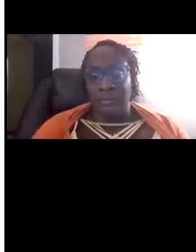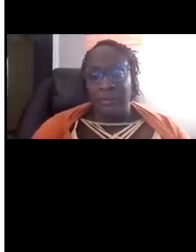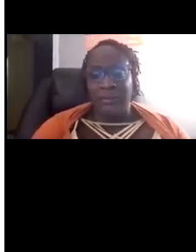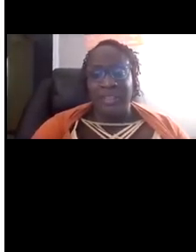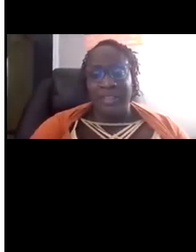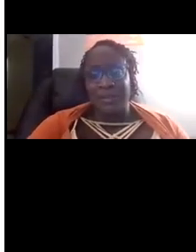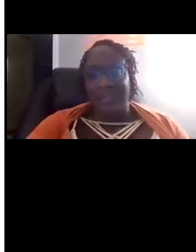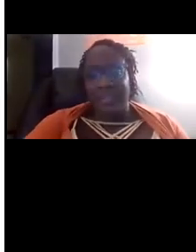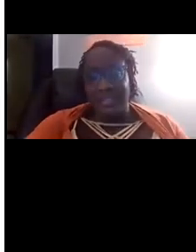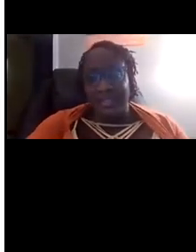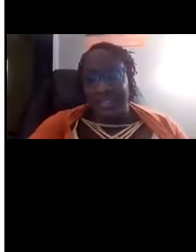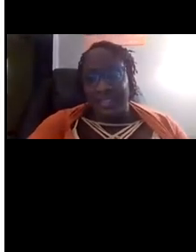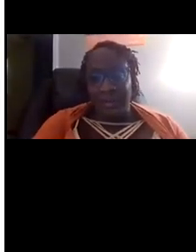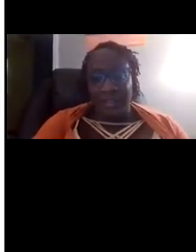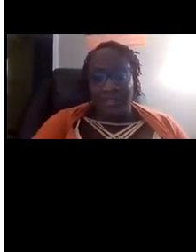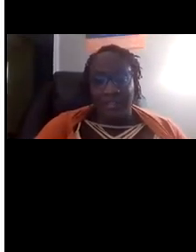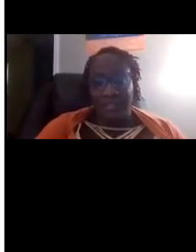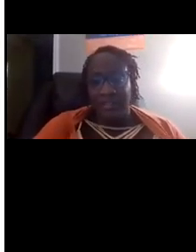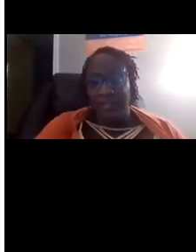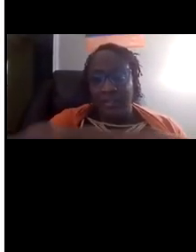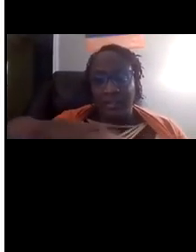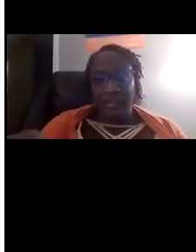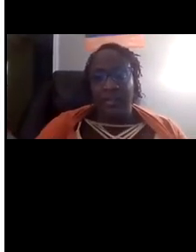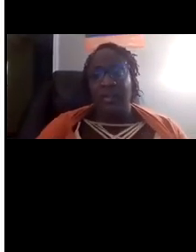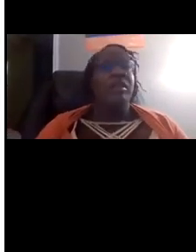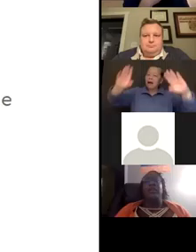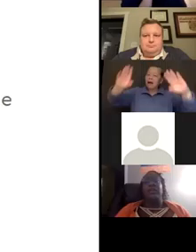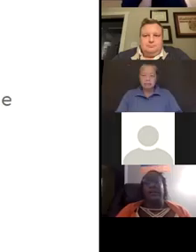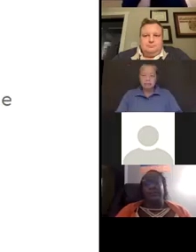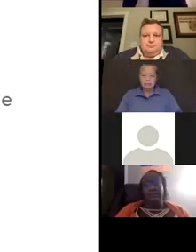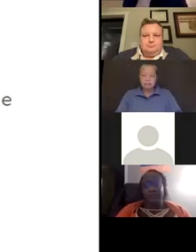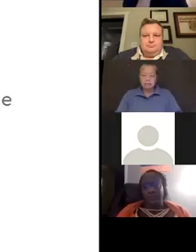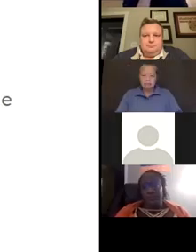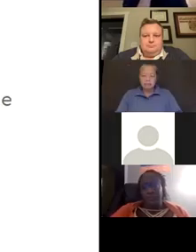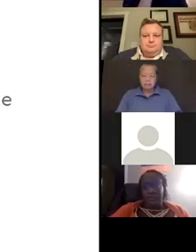I'm going to move the tile so I can see. There we go.